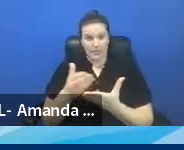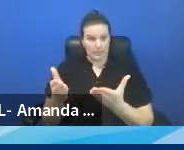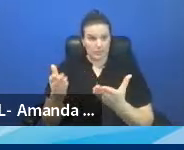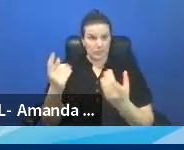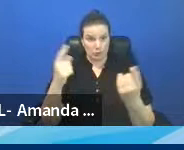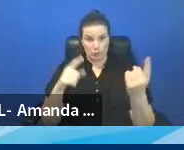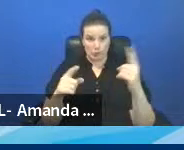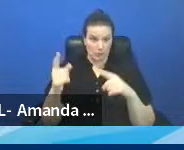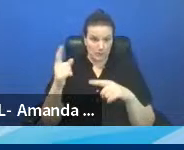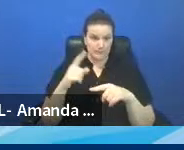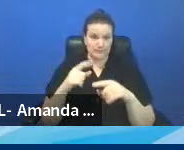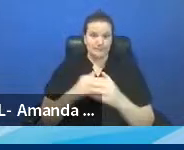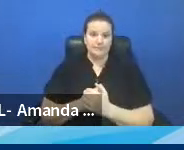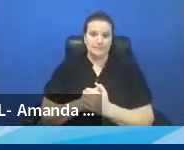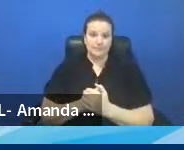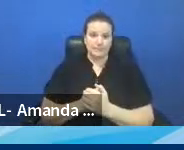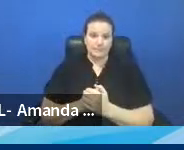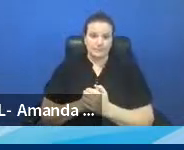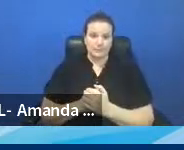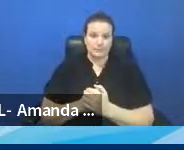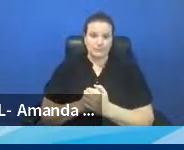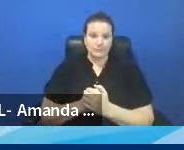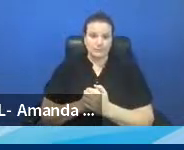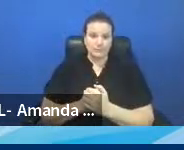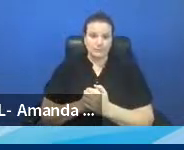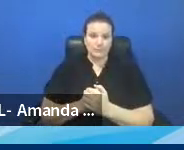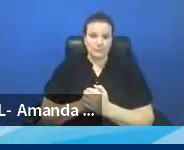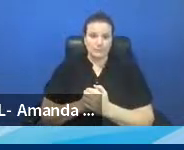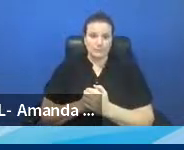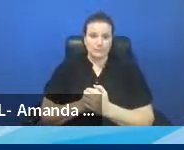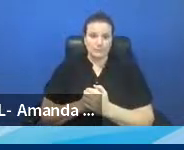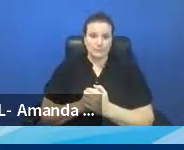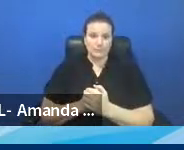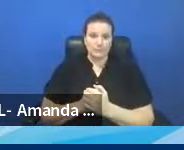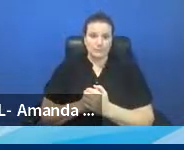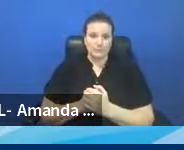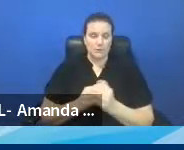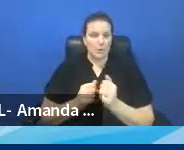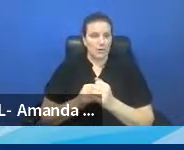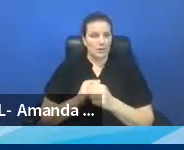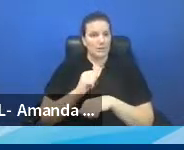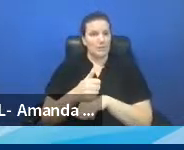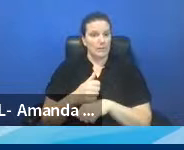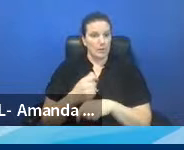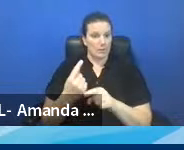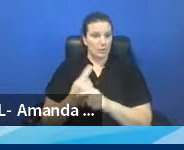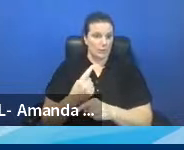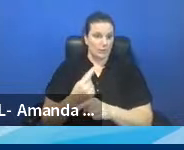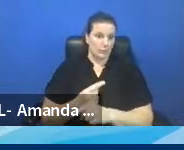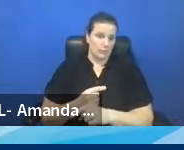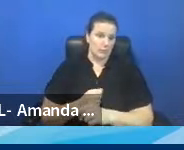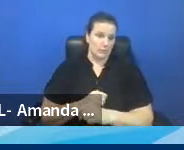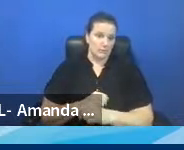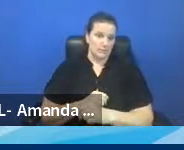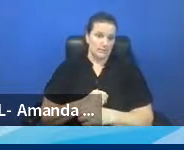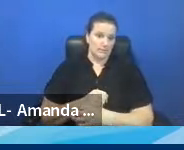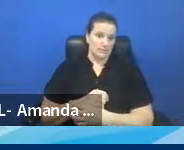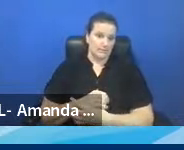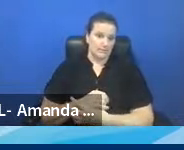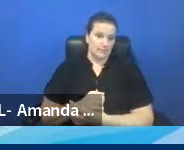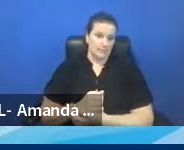agreed to under this get implemented appropriately. So this will be